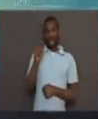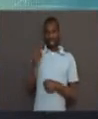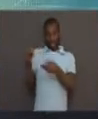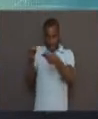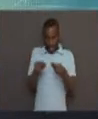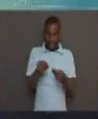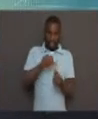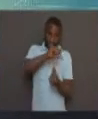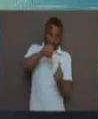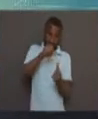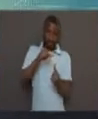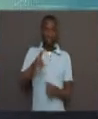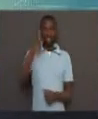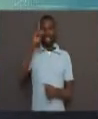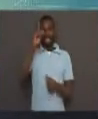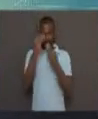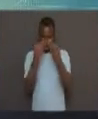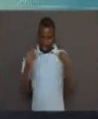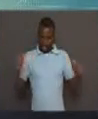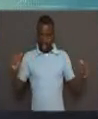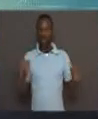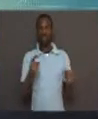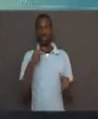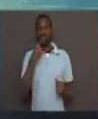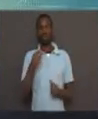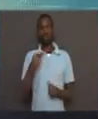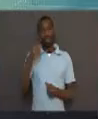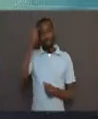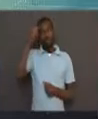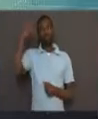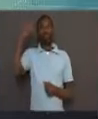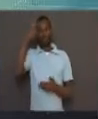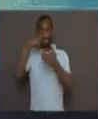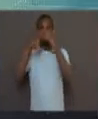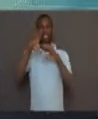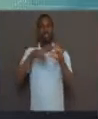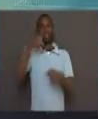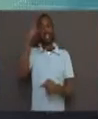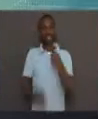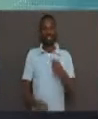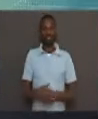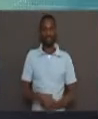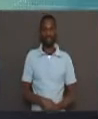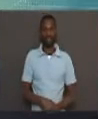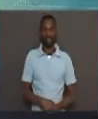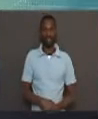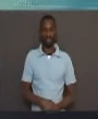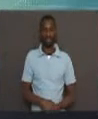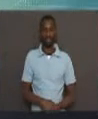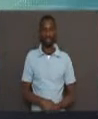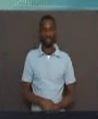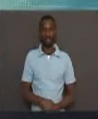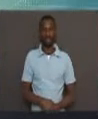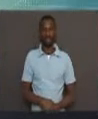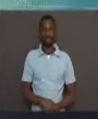atom will decay. So, radioactive emissions occur randomly